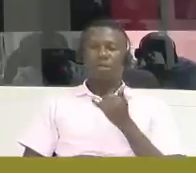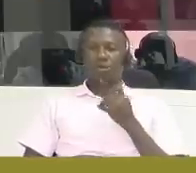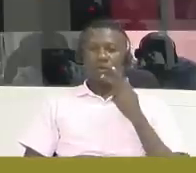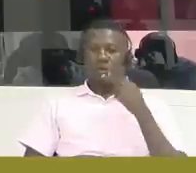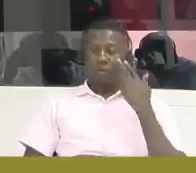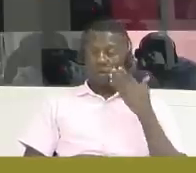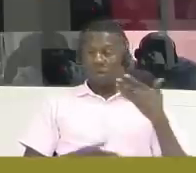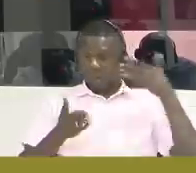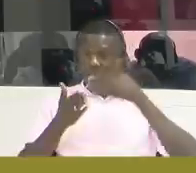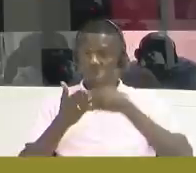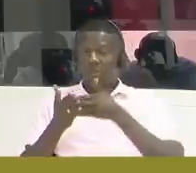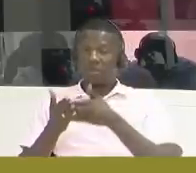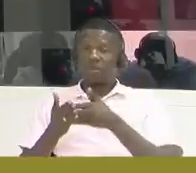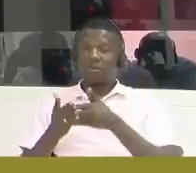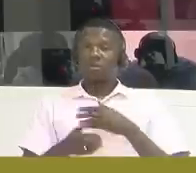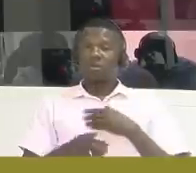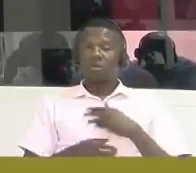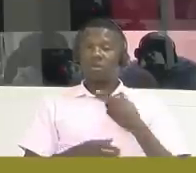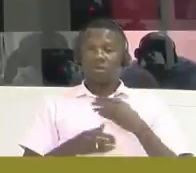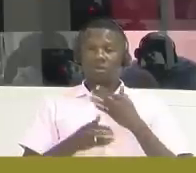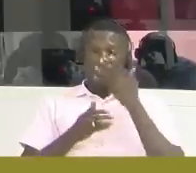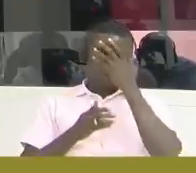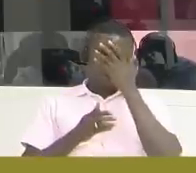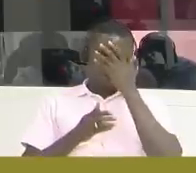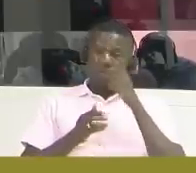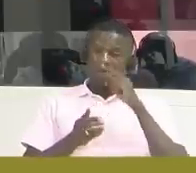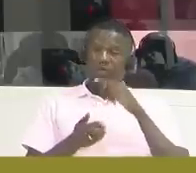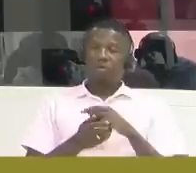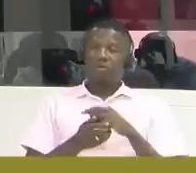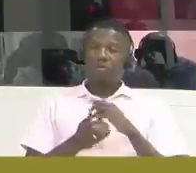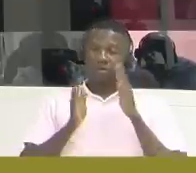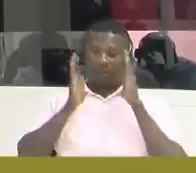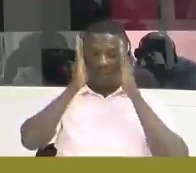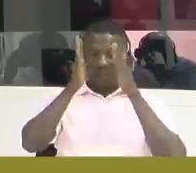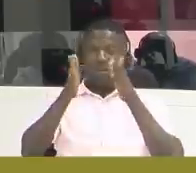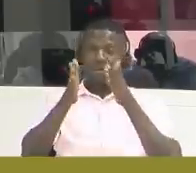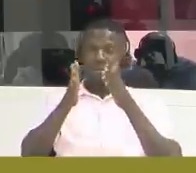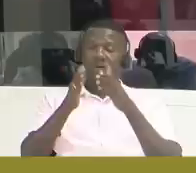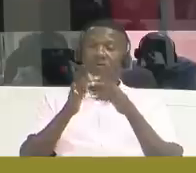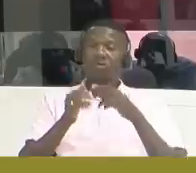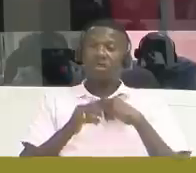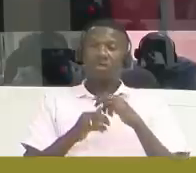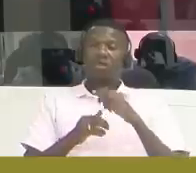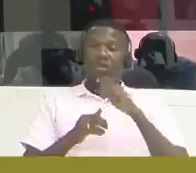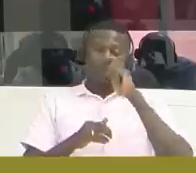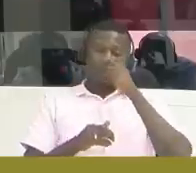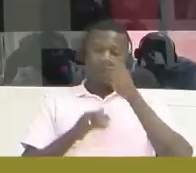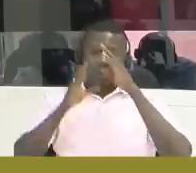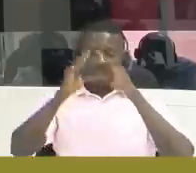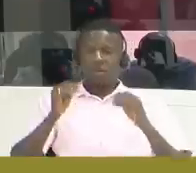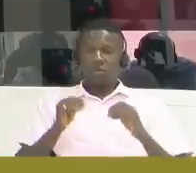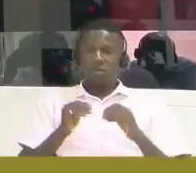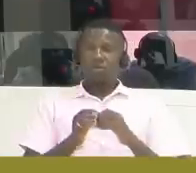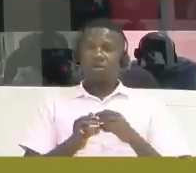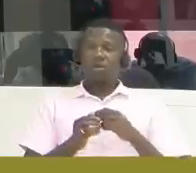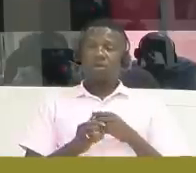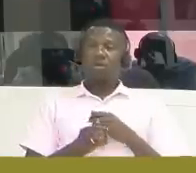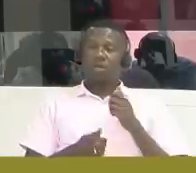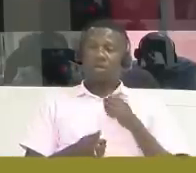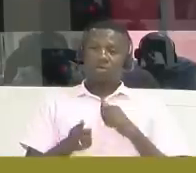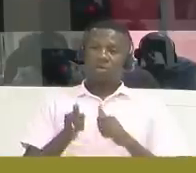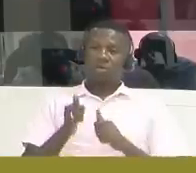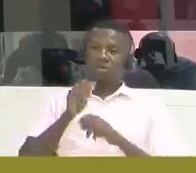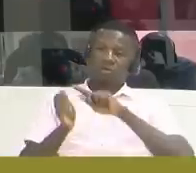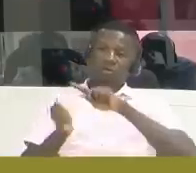turning, facing the wall of the dead house. Then he was turned to face me.